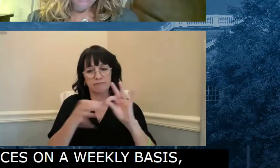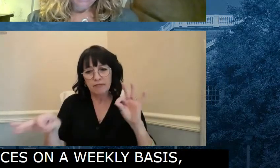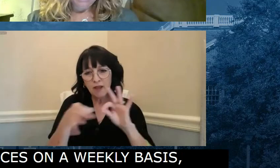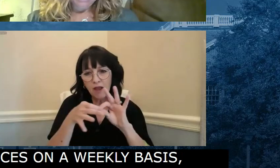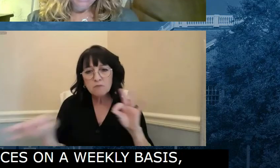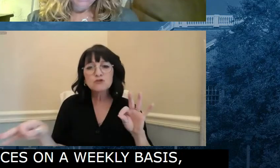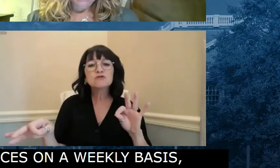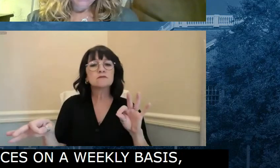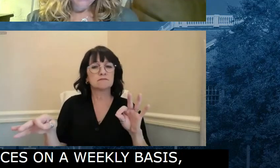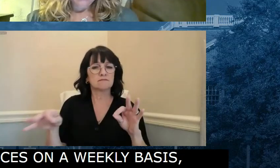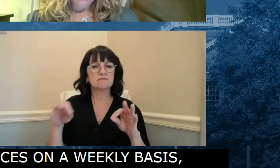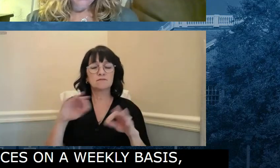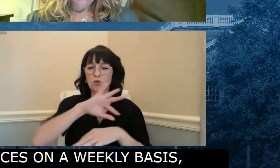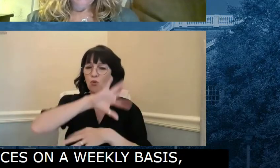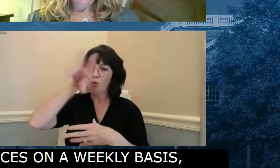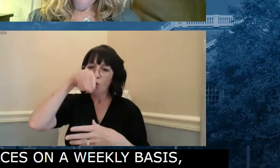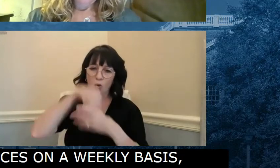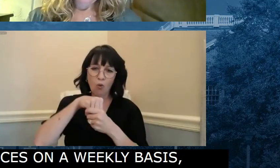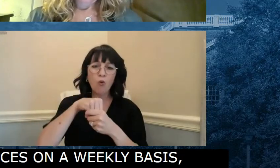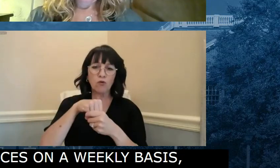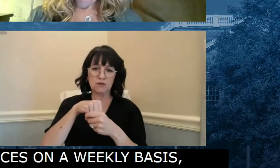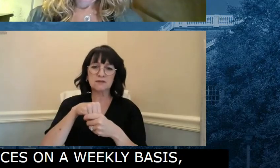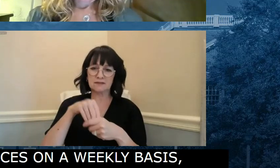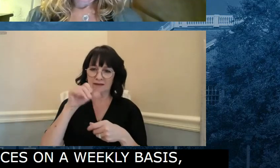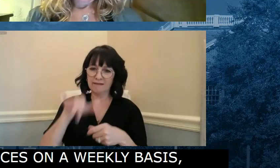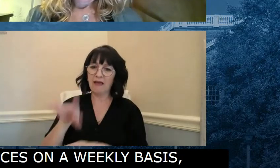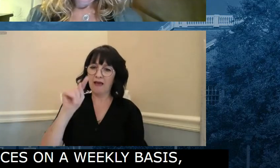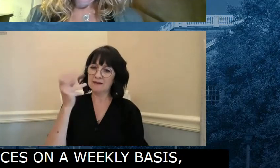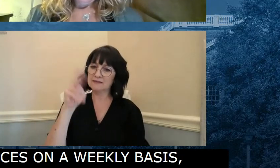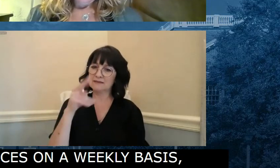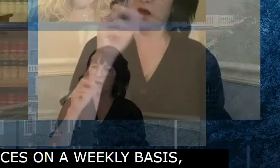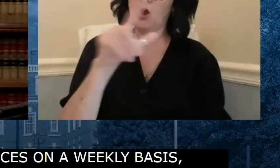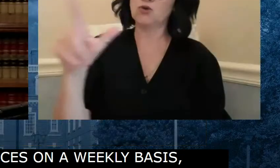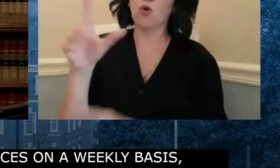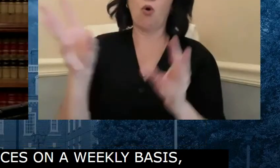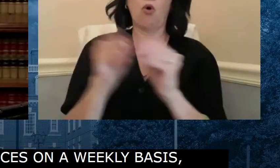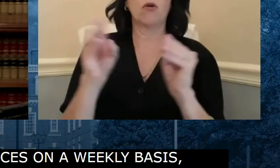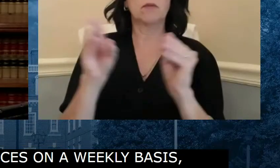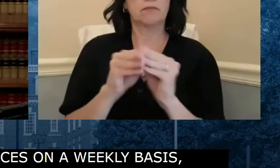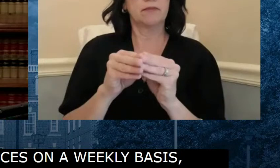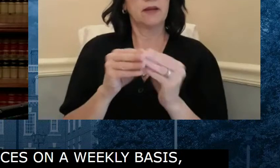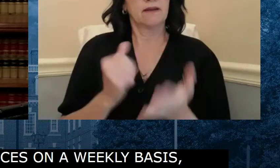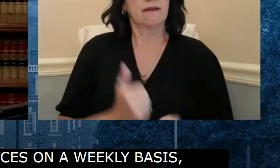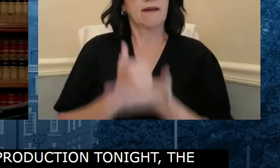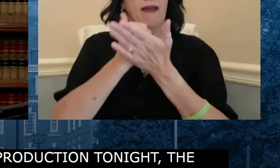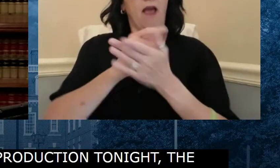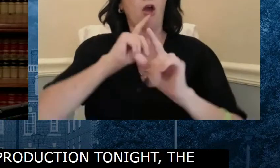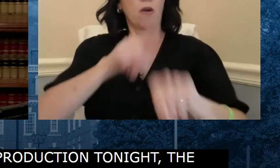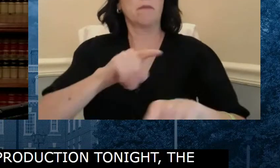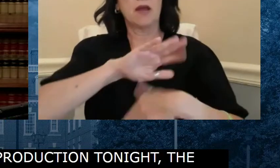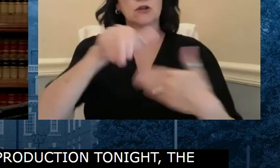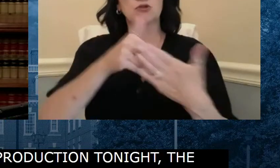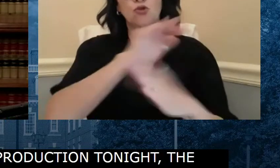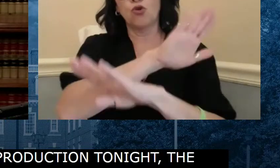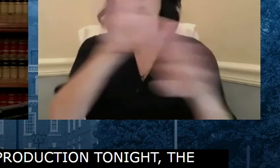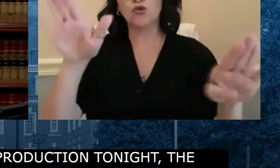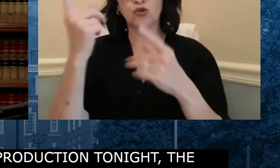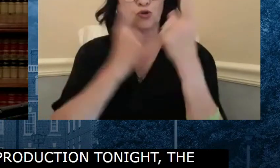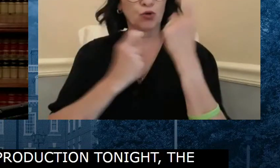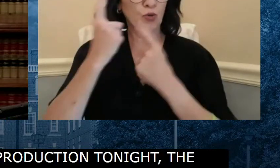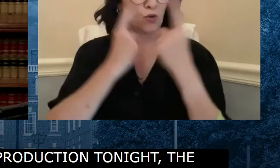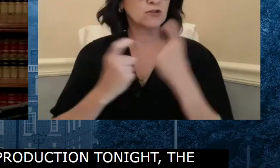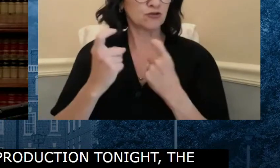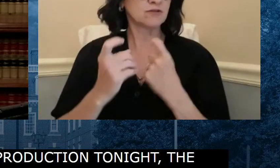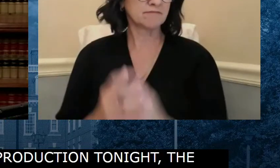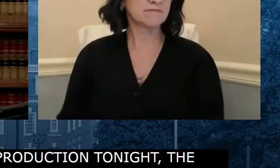production tonight, the town hall meeting to answer all your questions. To end, I'd like to see if